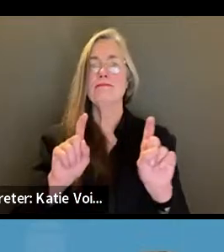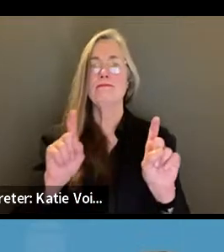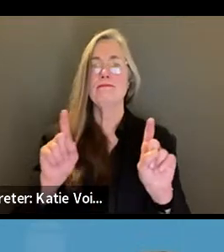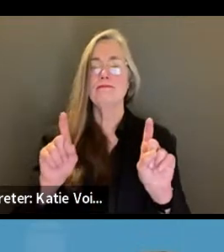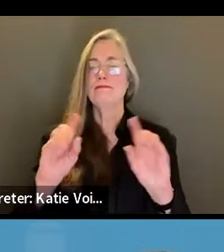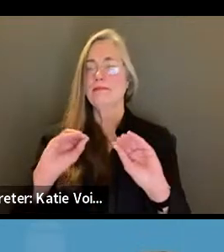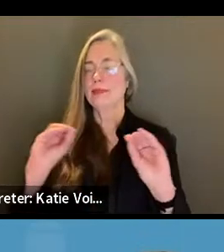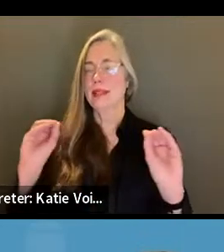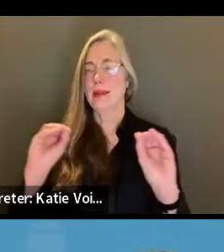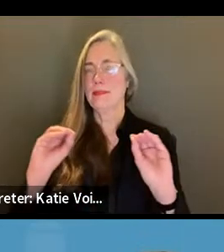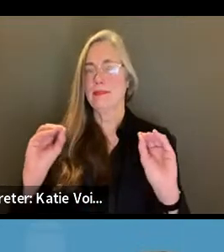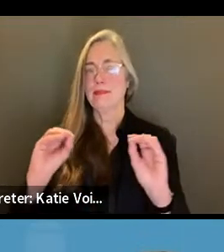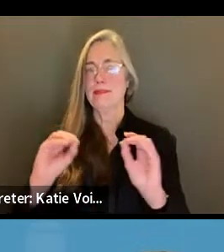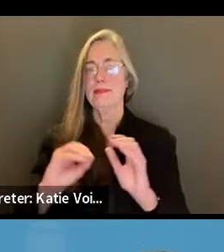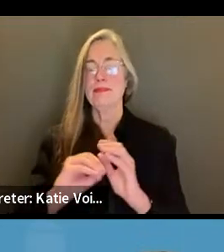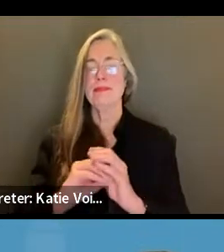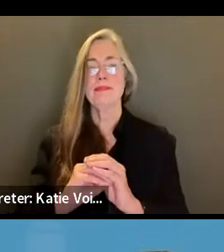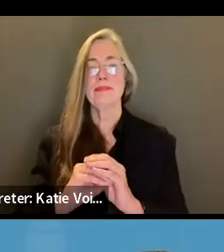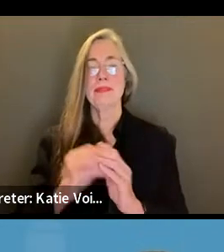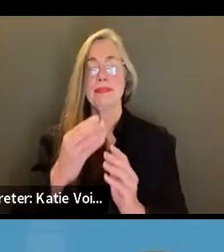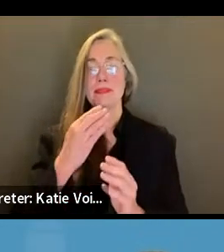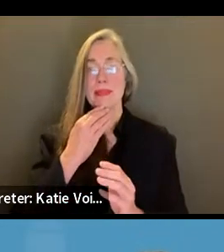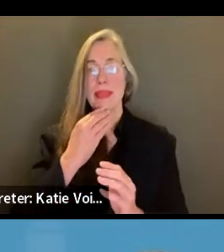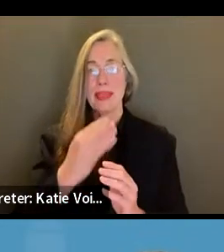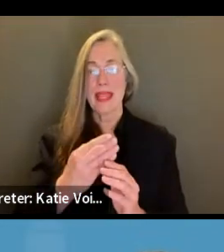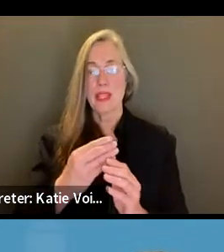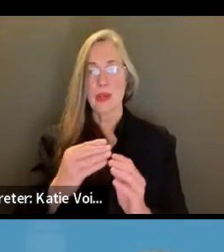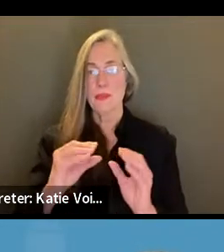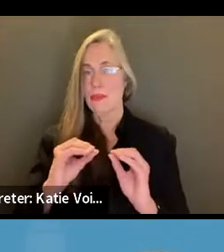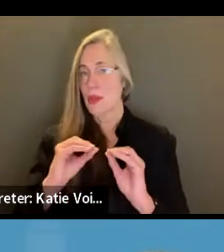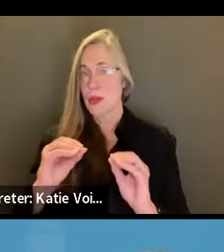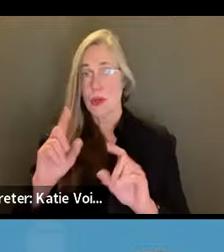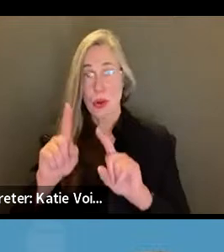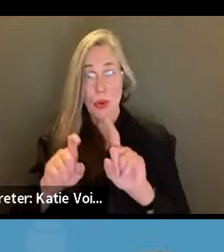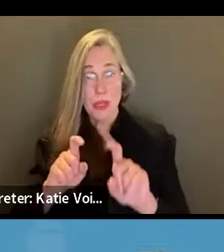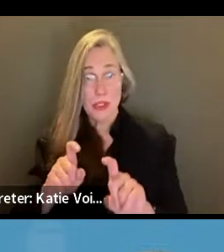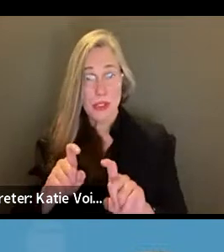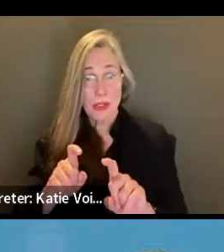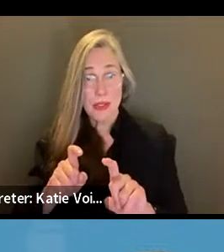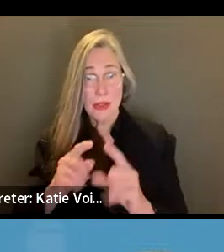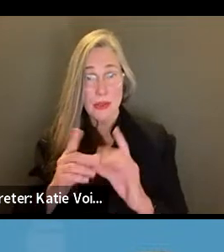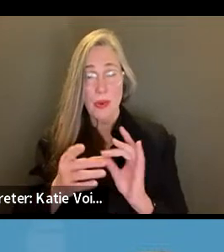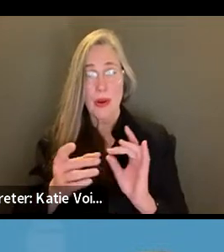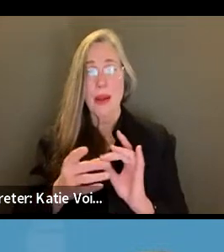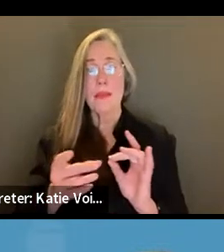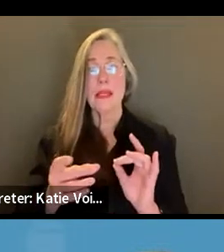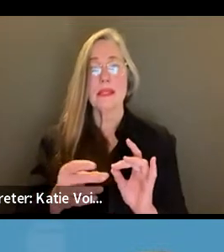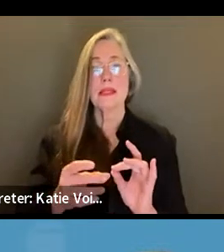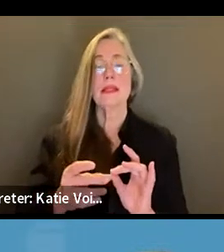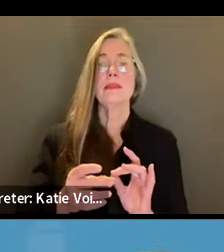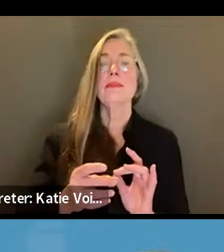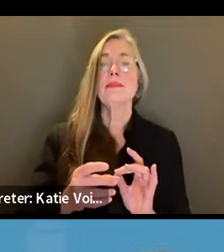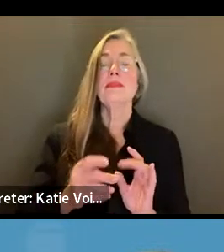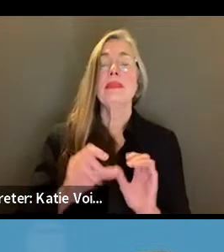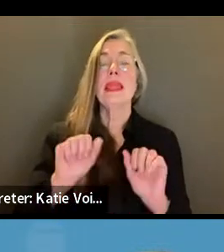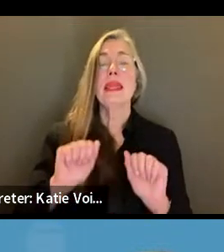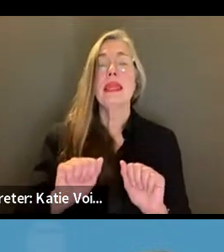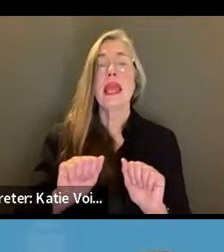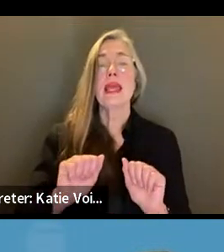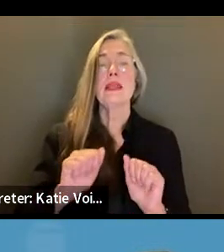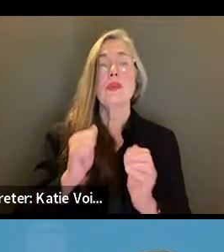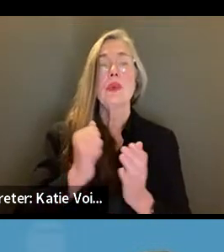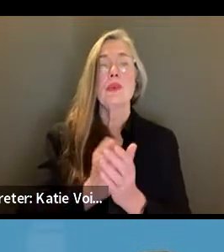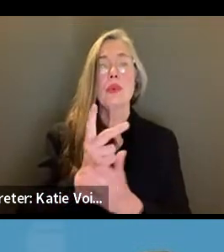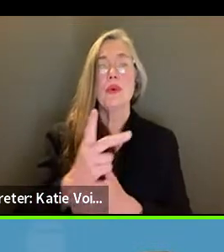No public comment. Thank you. No comments or questions, board members? Hearing none, may I have a motion for